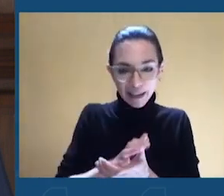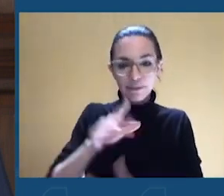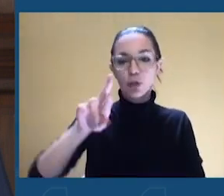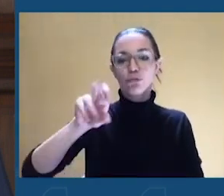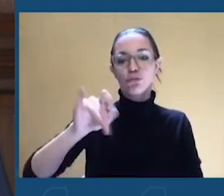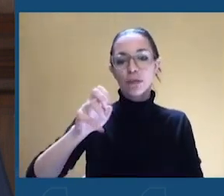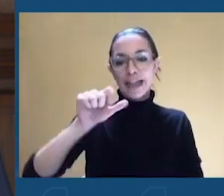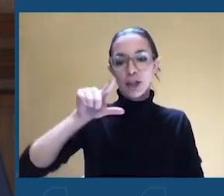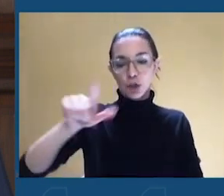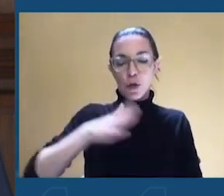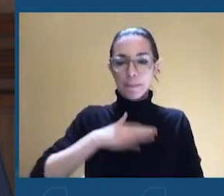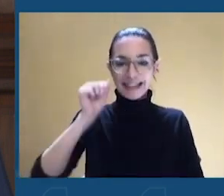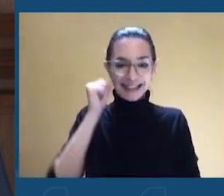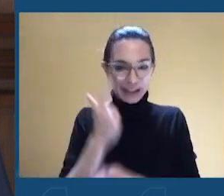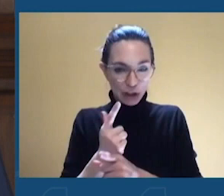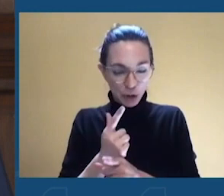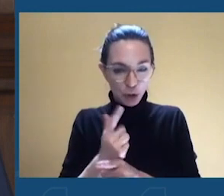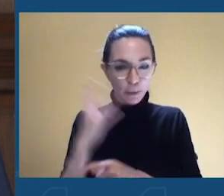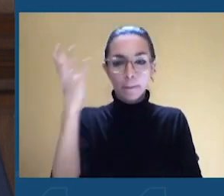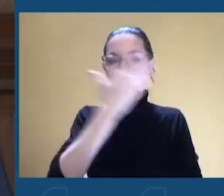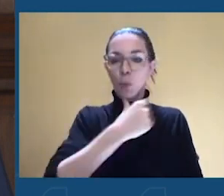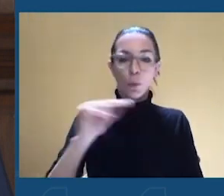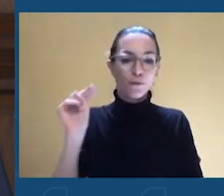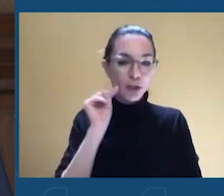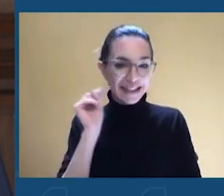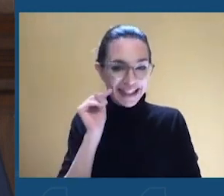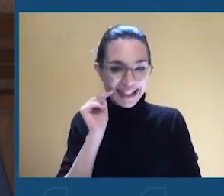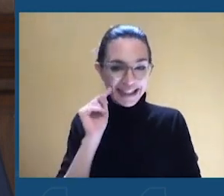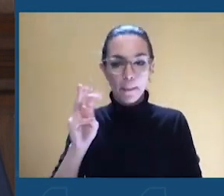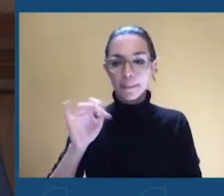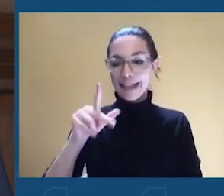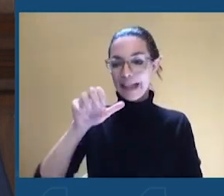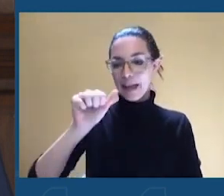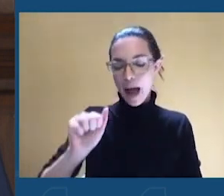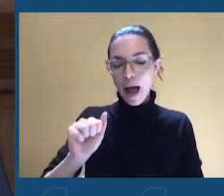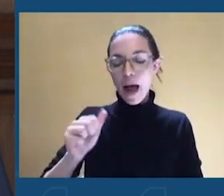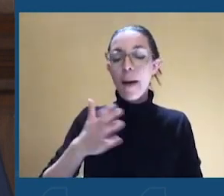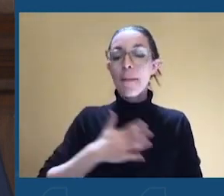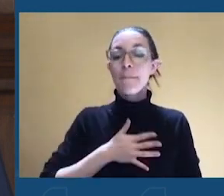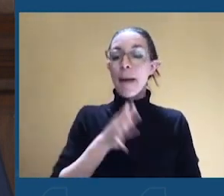my beautiful niece, Melina, my mother-in-law, Peggy,